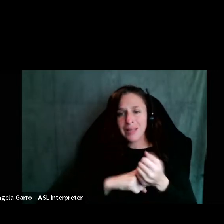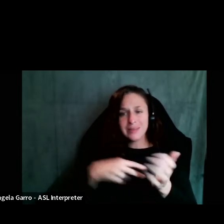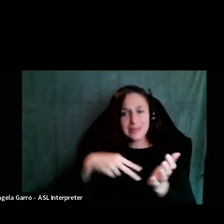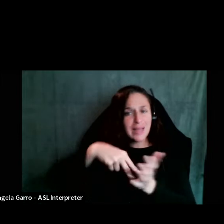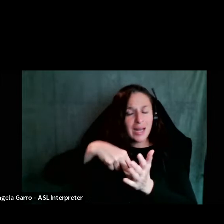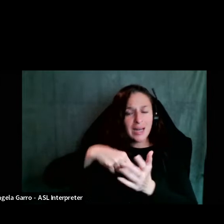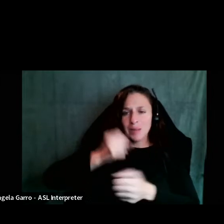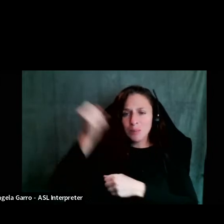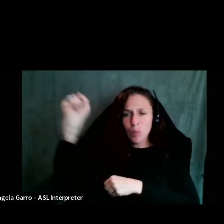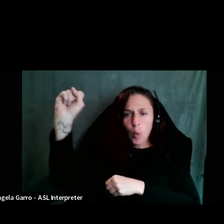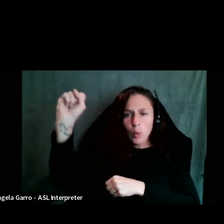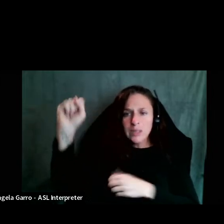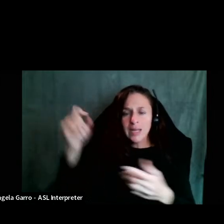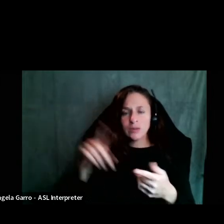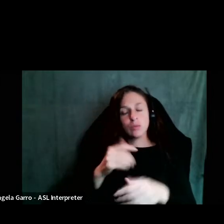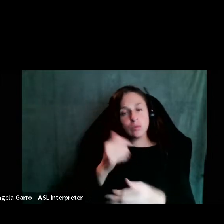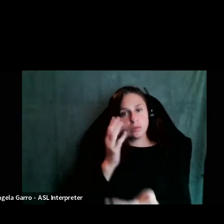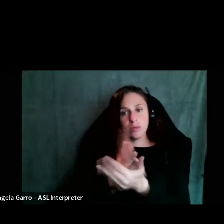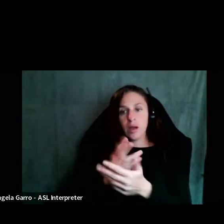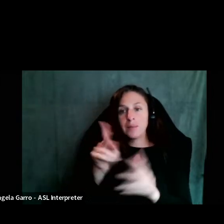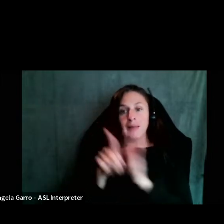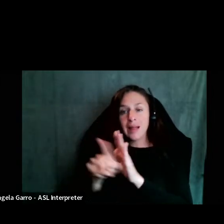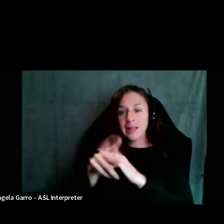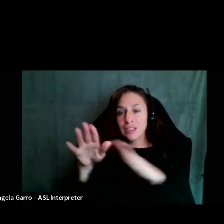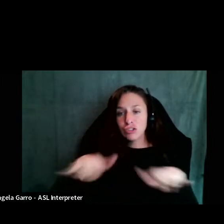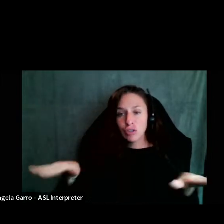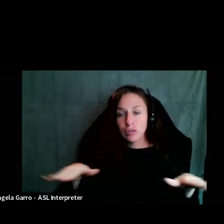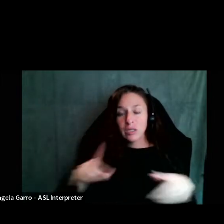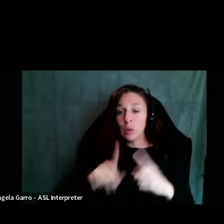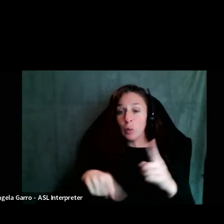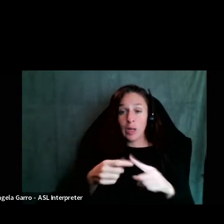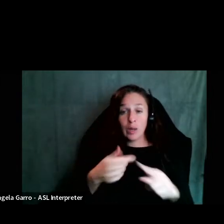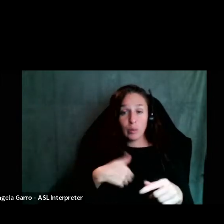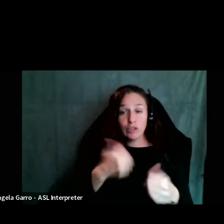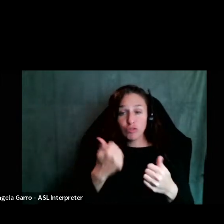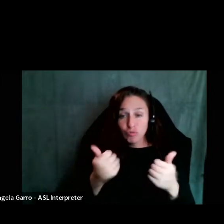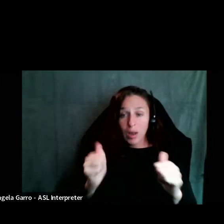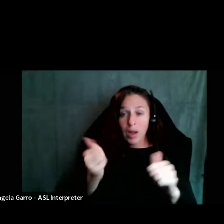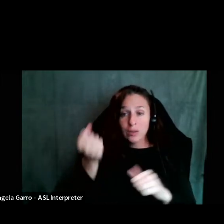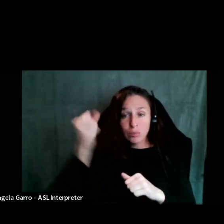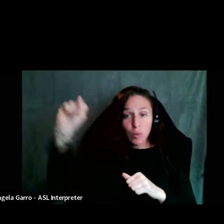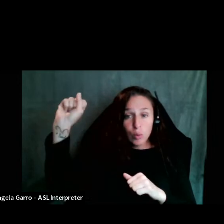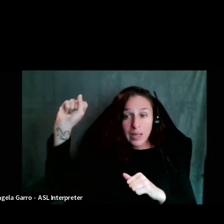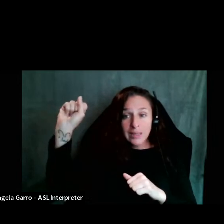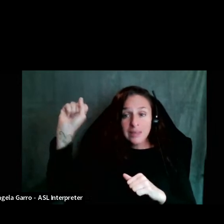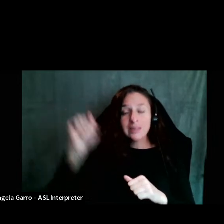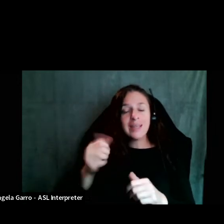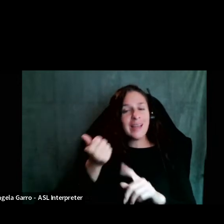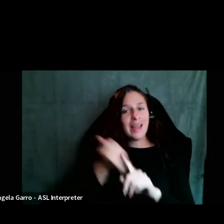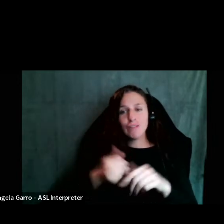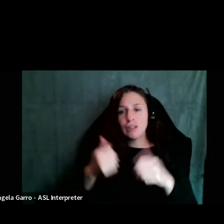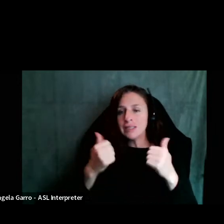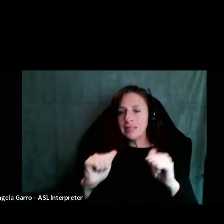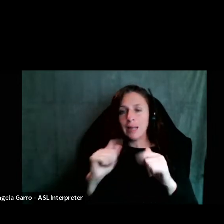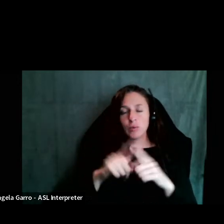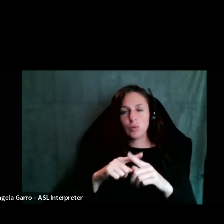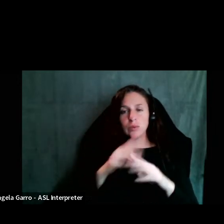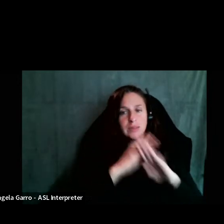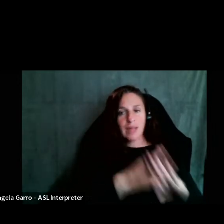and protest to stop killing children. And when we try to protest, there's every attempt to silence